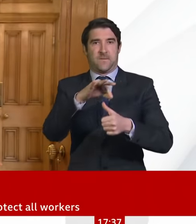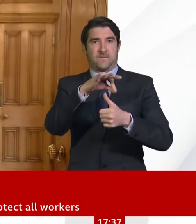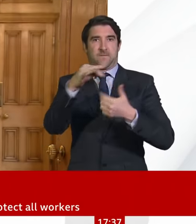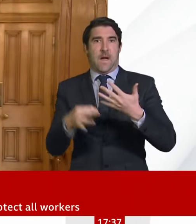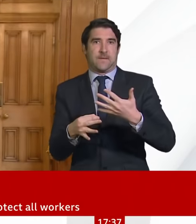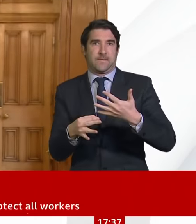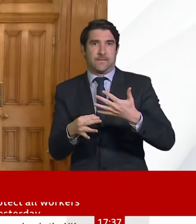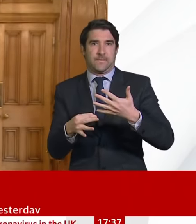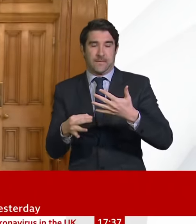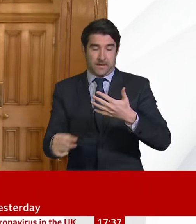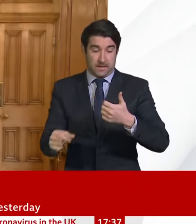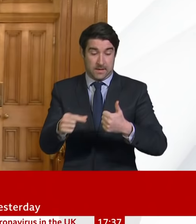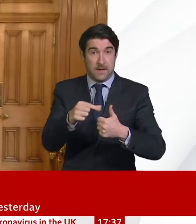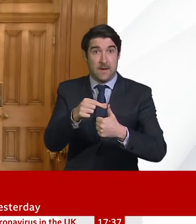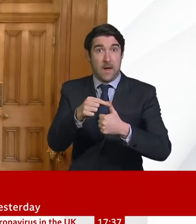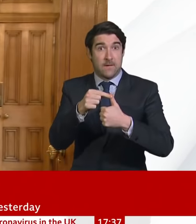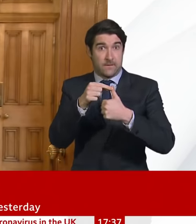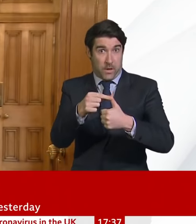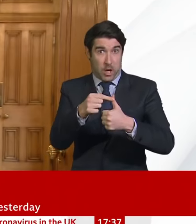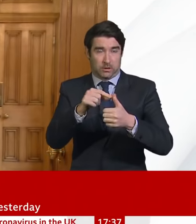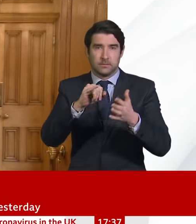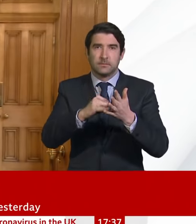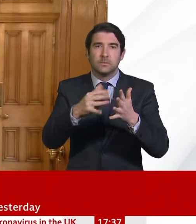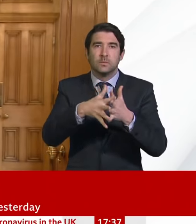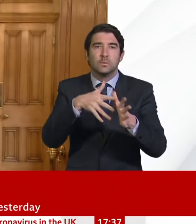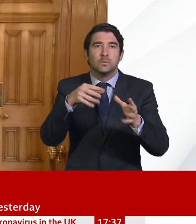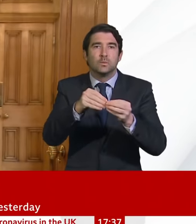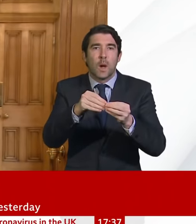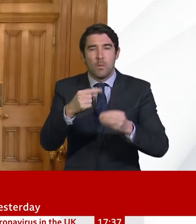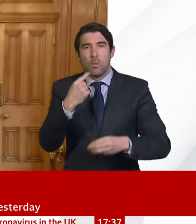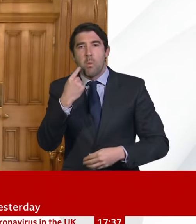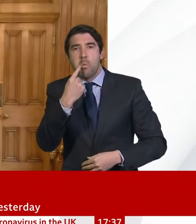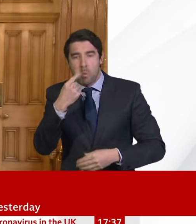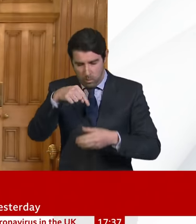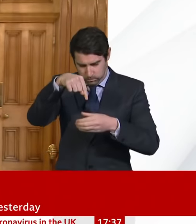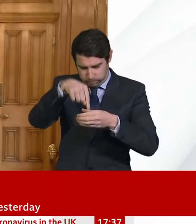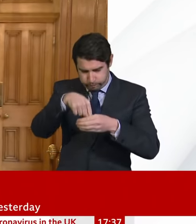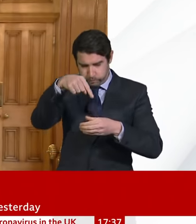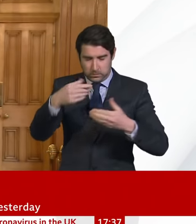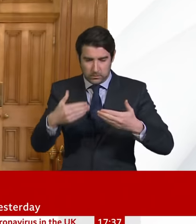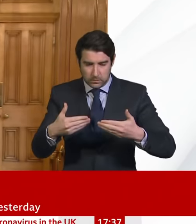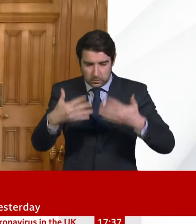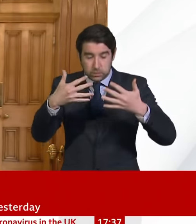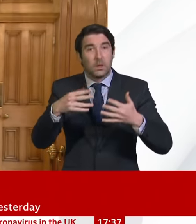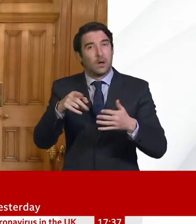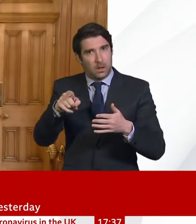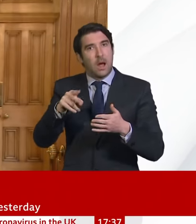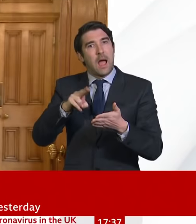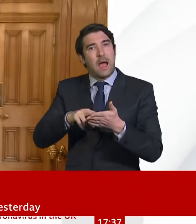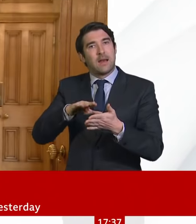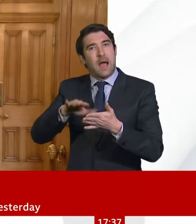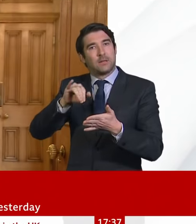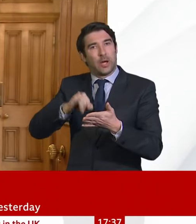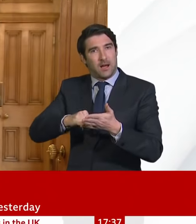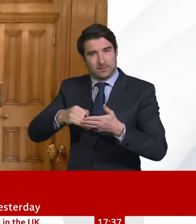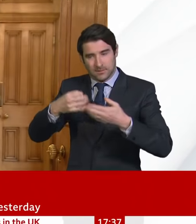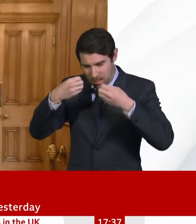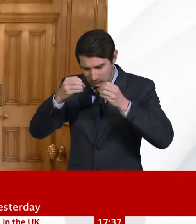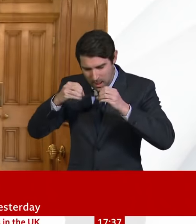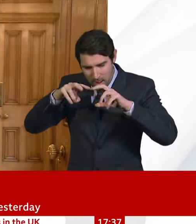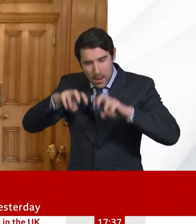The first pillar is swab testing in Public Health England labs and within the NHS in their hospitals. This